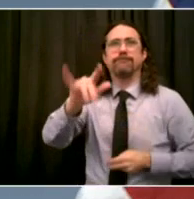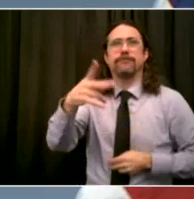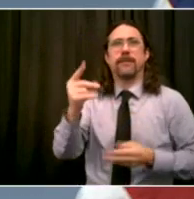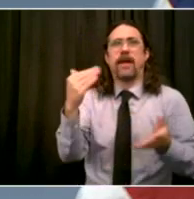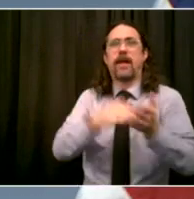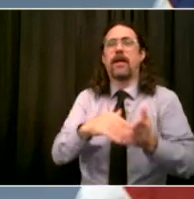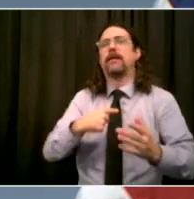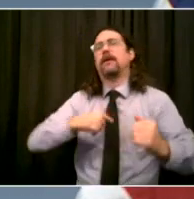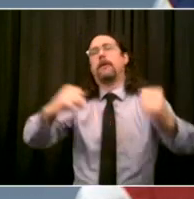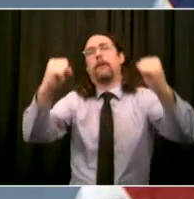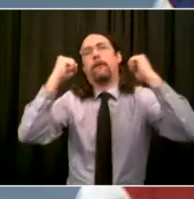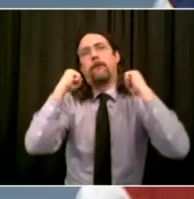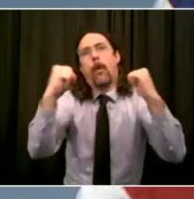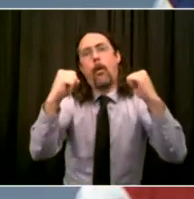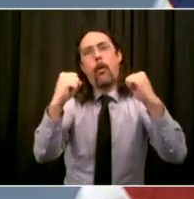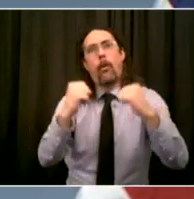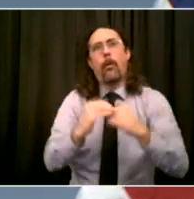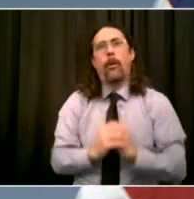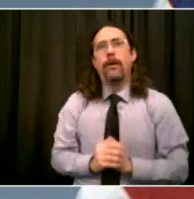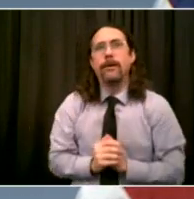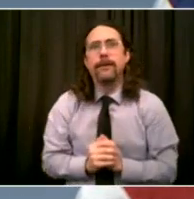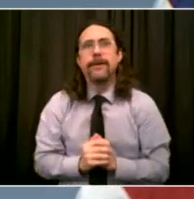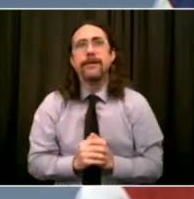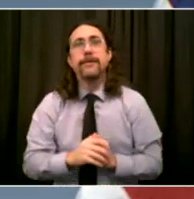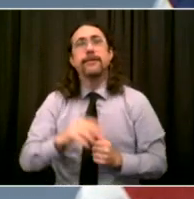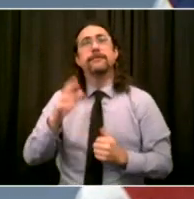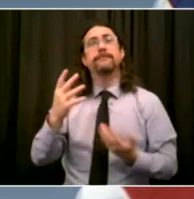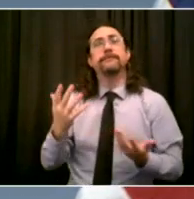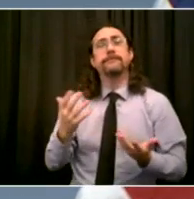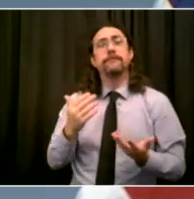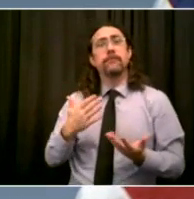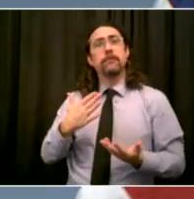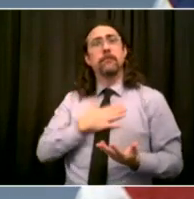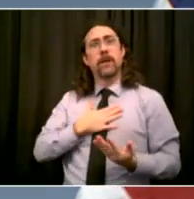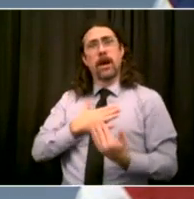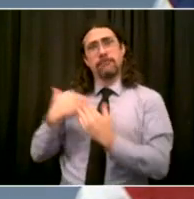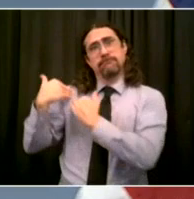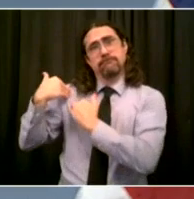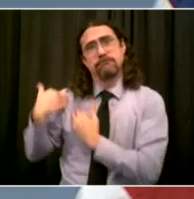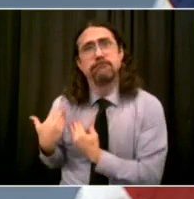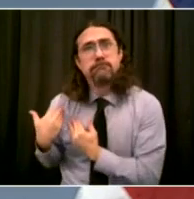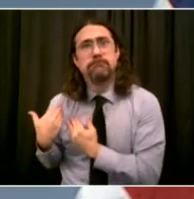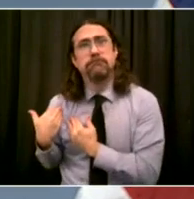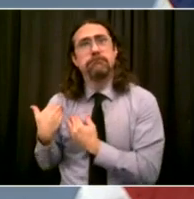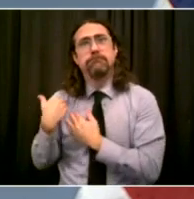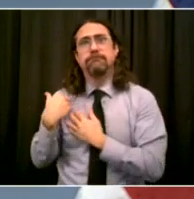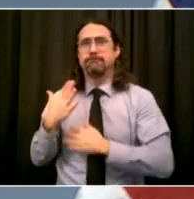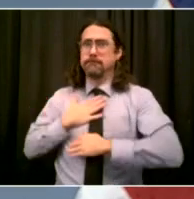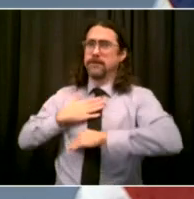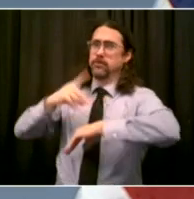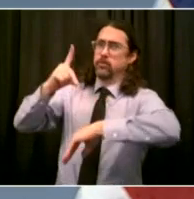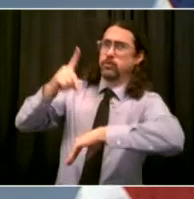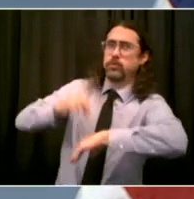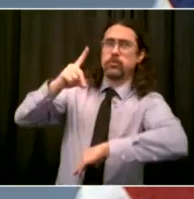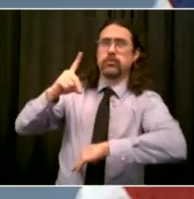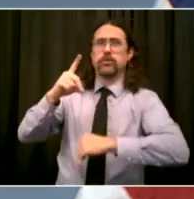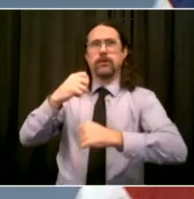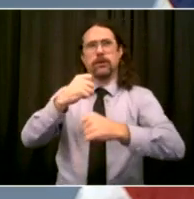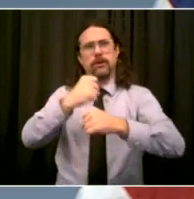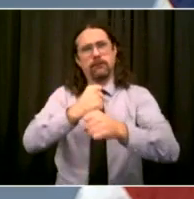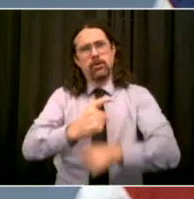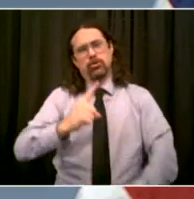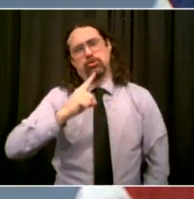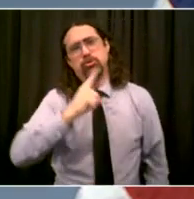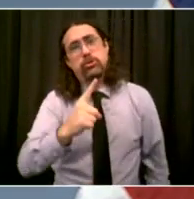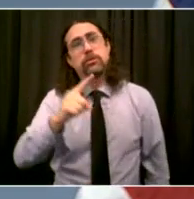that's extremely important. I think it's extremely important that people have role models that they can look up to and relate to. But I